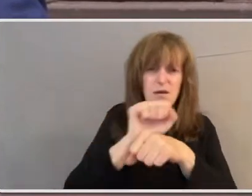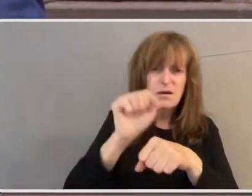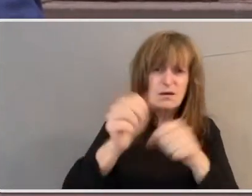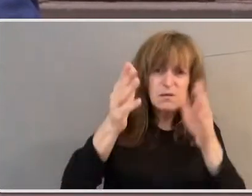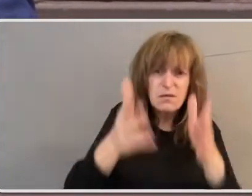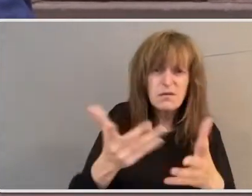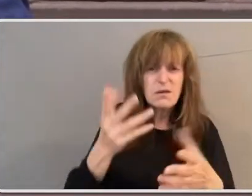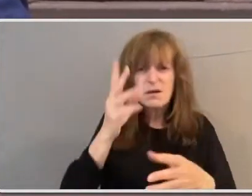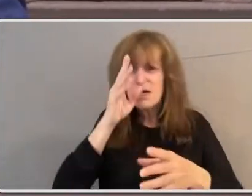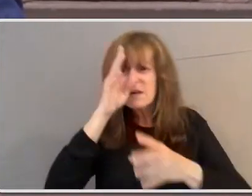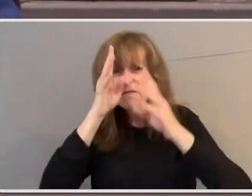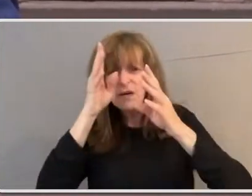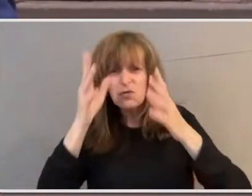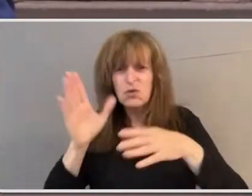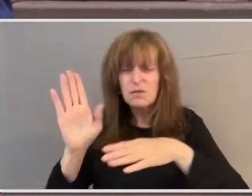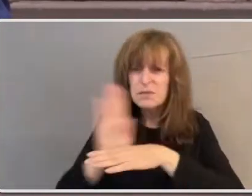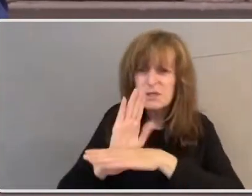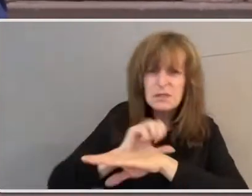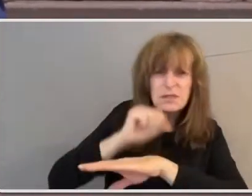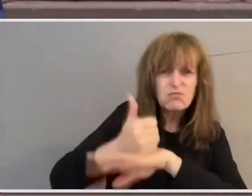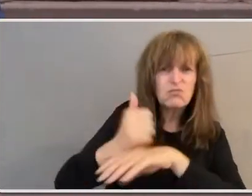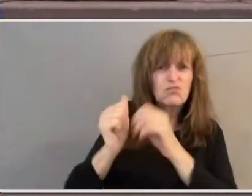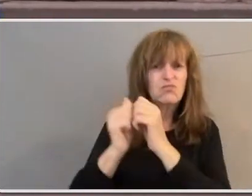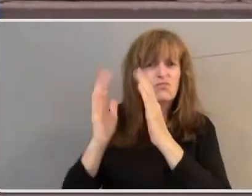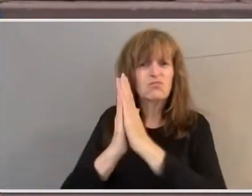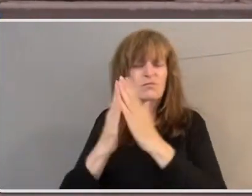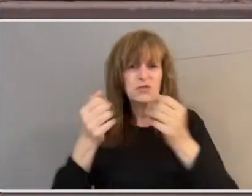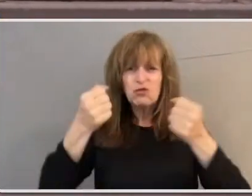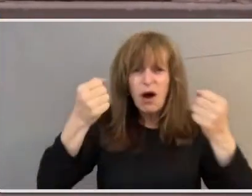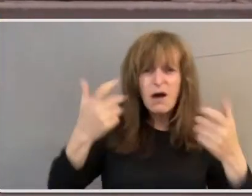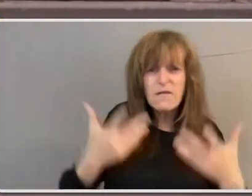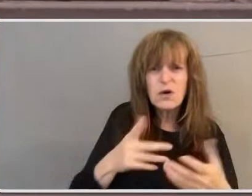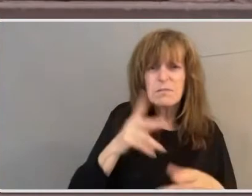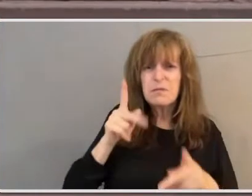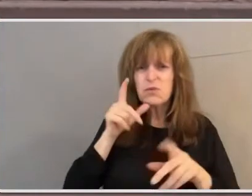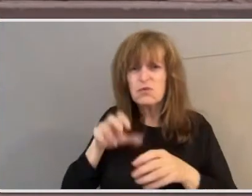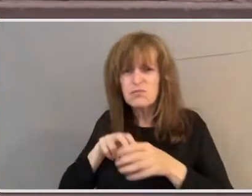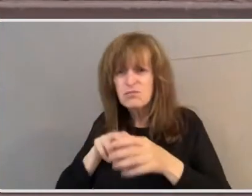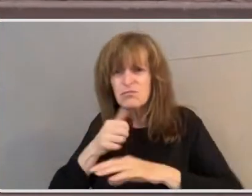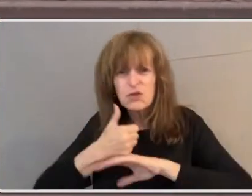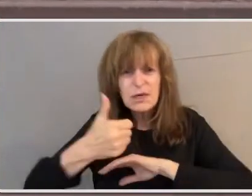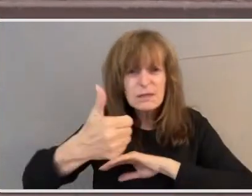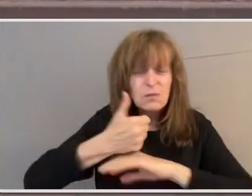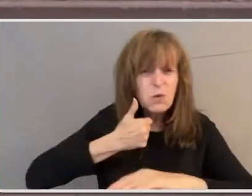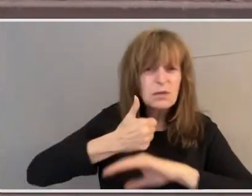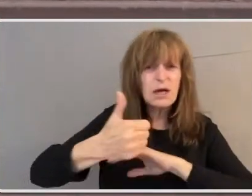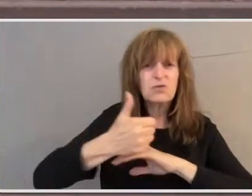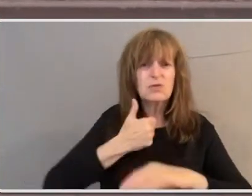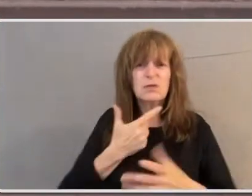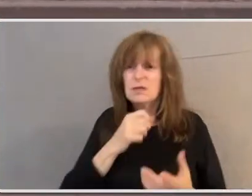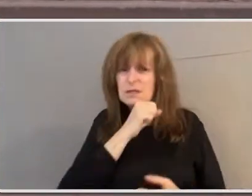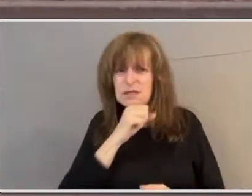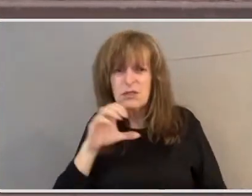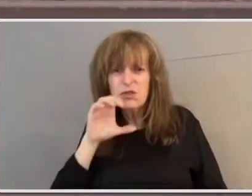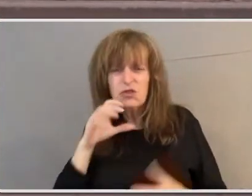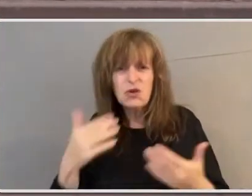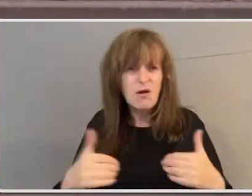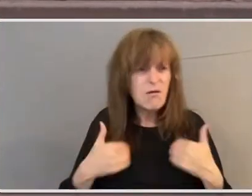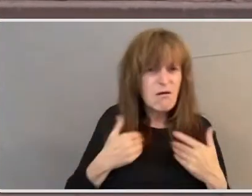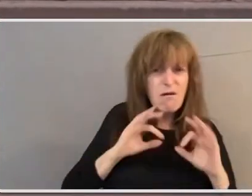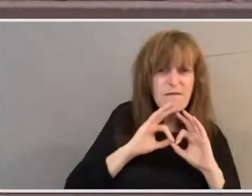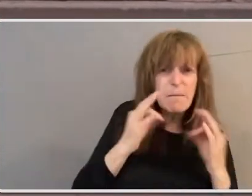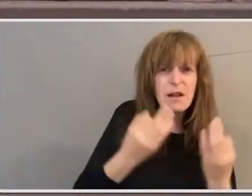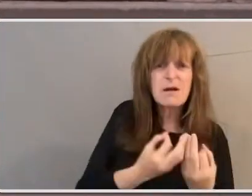riders, seniors and young families, newcomers looking for good work and the Ontario